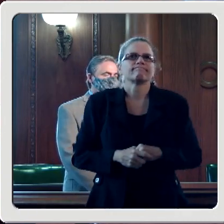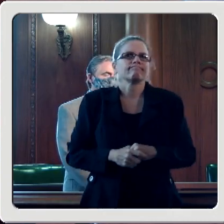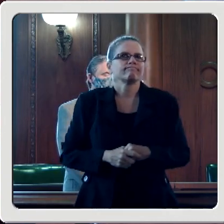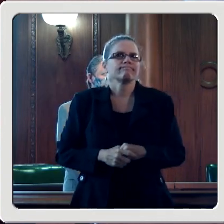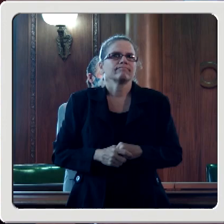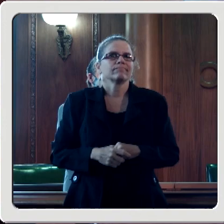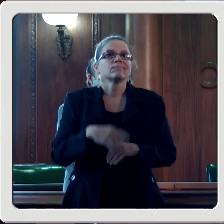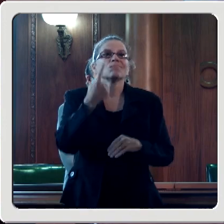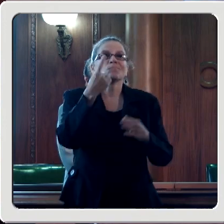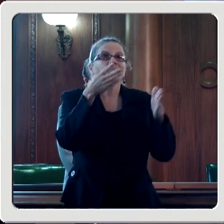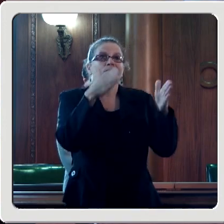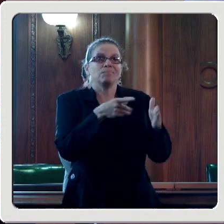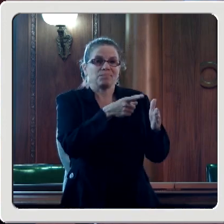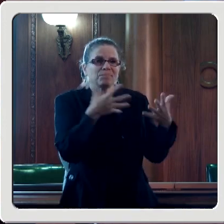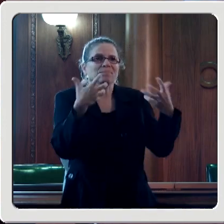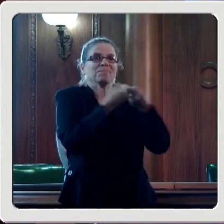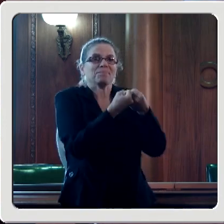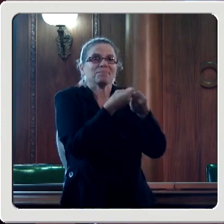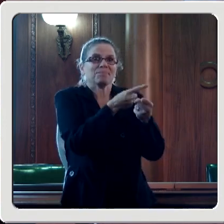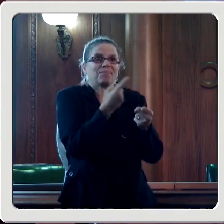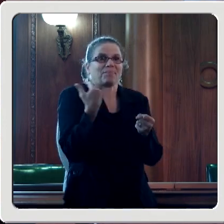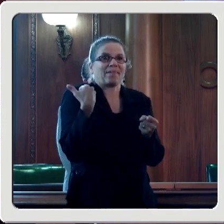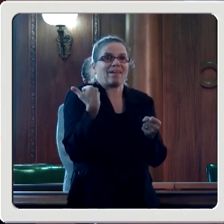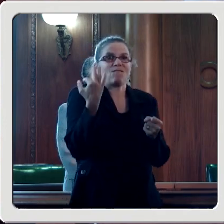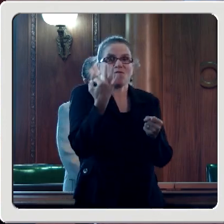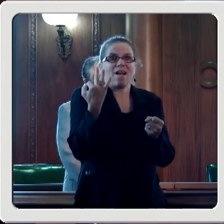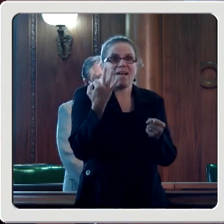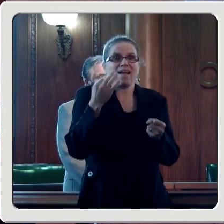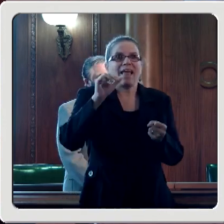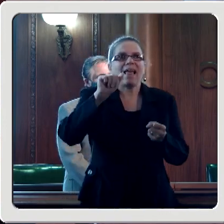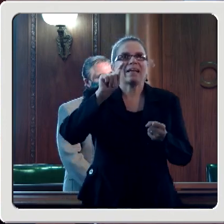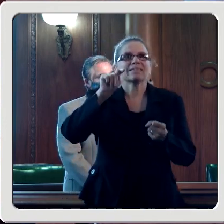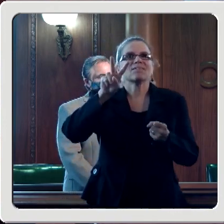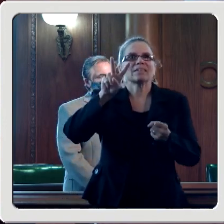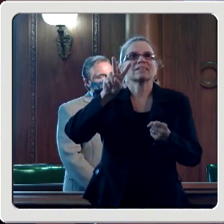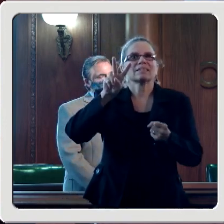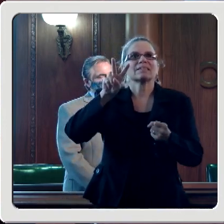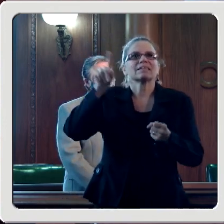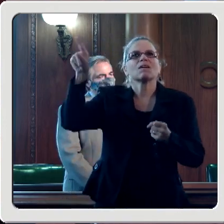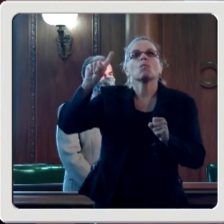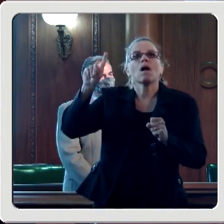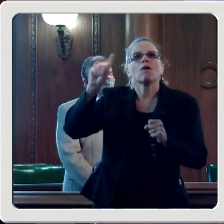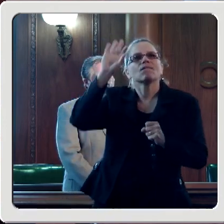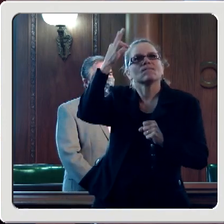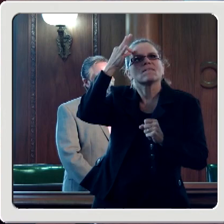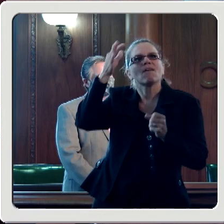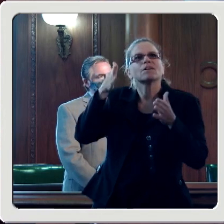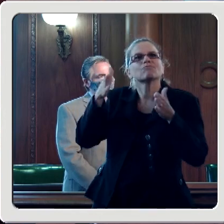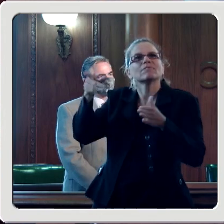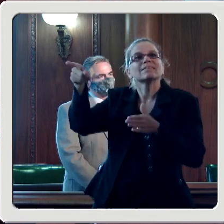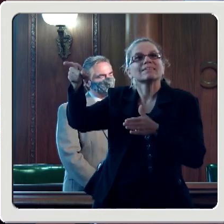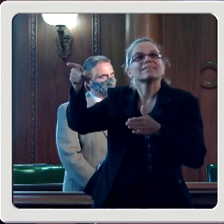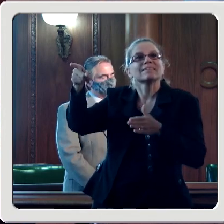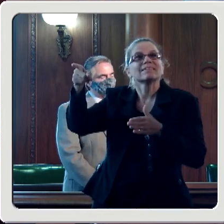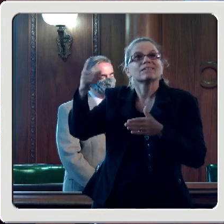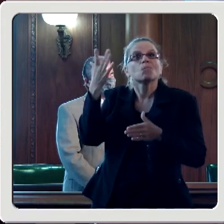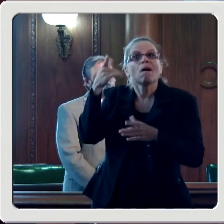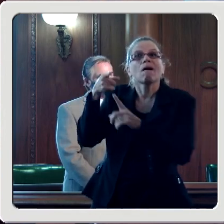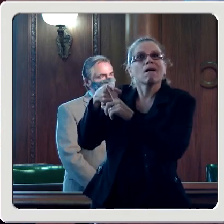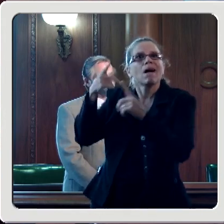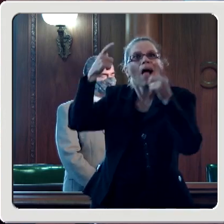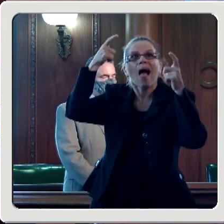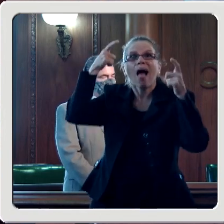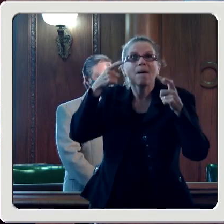Friday night. An ATV rider crashed on Federal Street. He had injuries. They're non-life threatening. No helmet was worn, riding